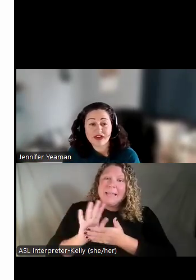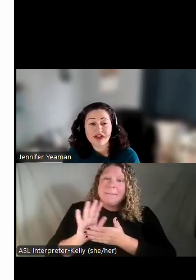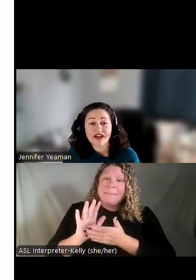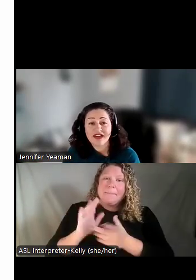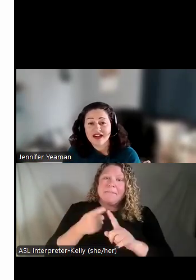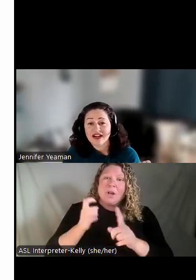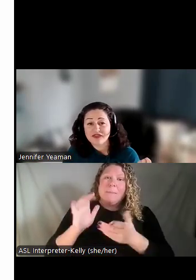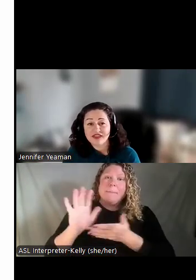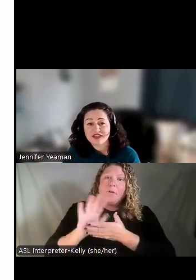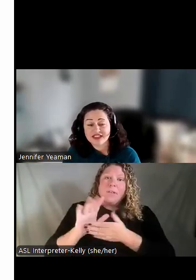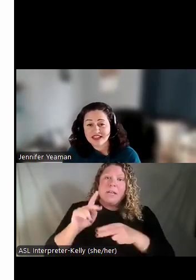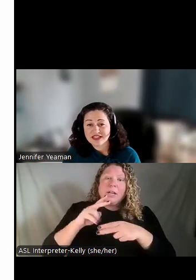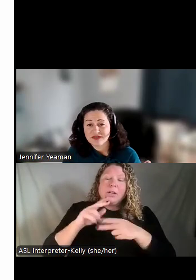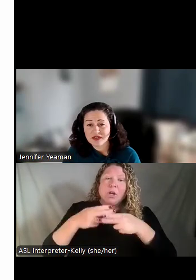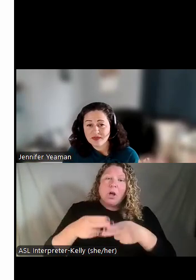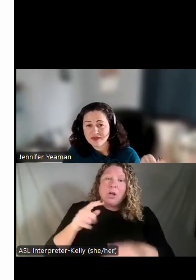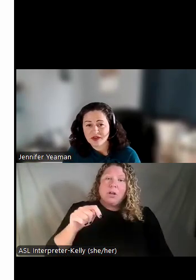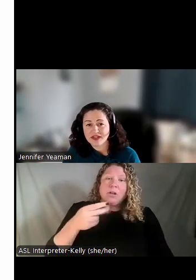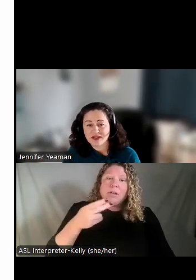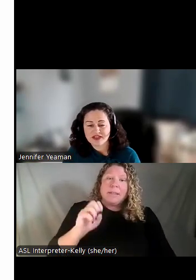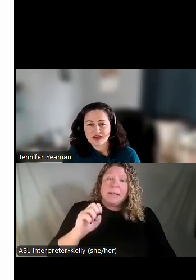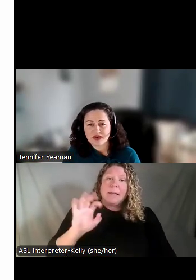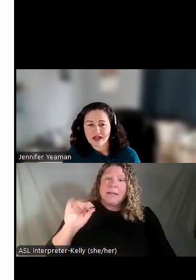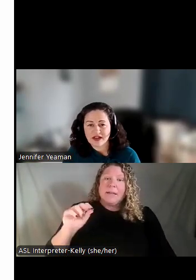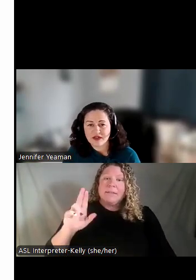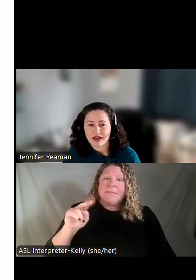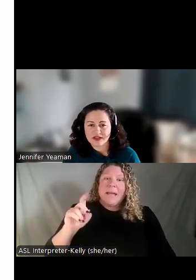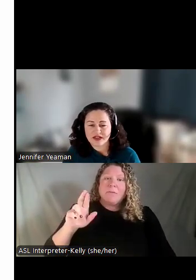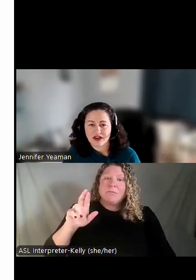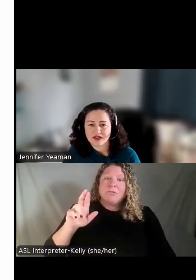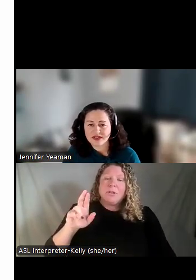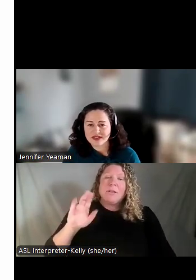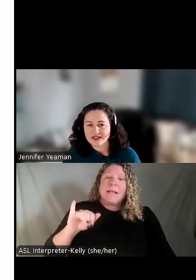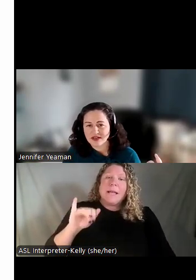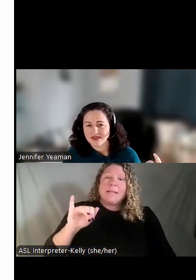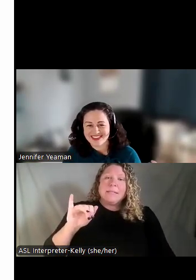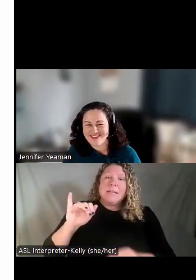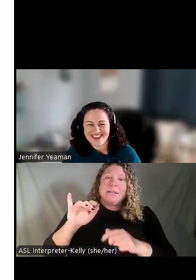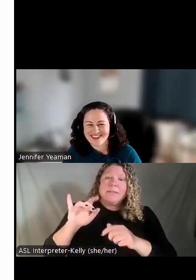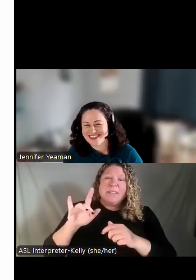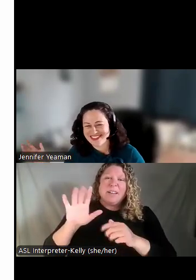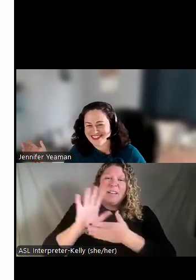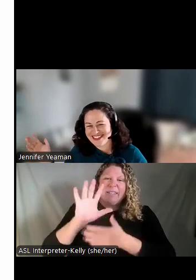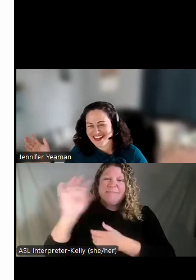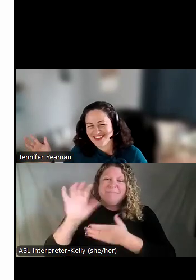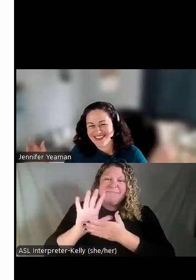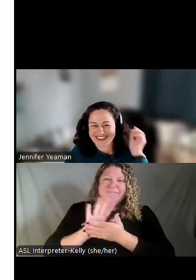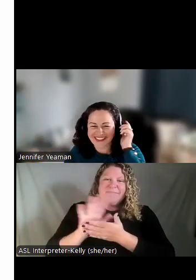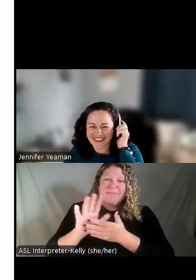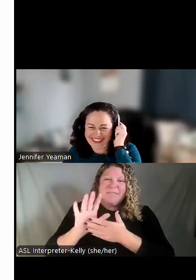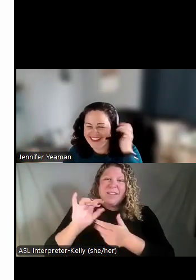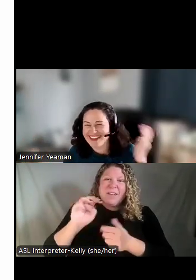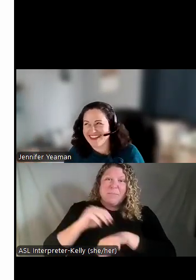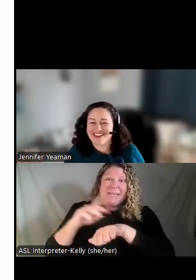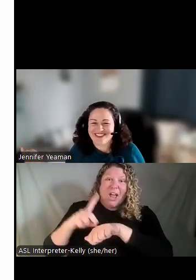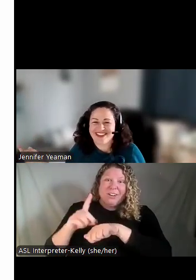The Founder. If you've never seen this film, the film tells the story of the rise of McDonald's. It's a fast food restaurant chain if you've never